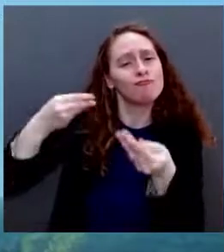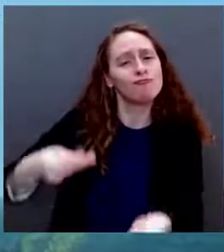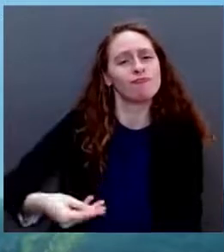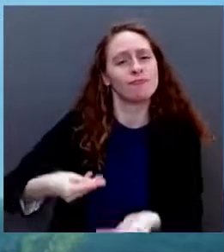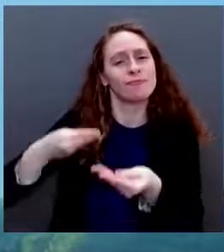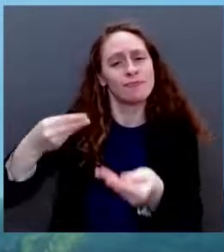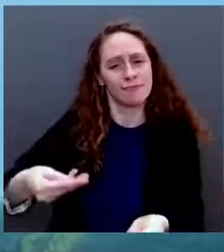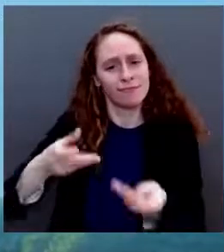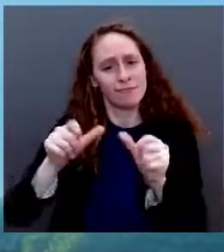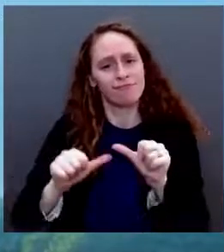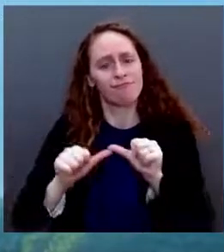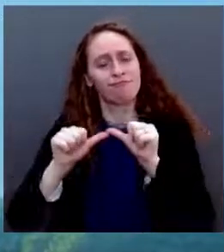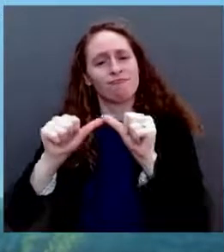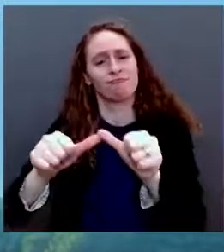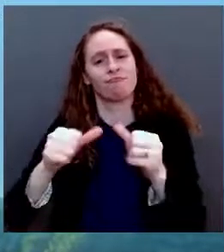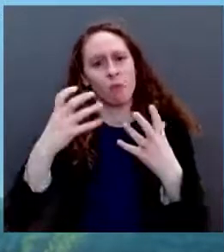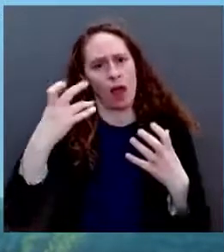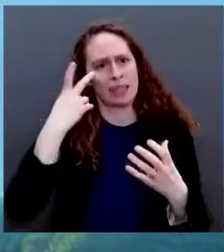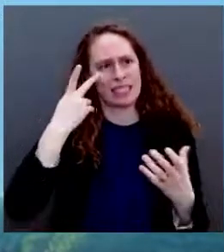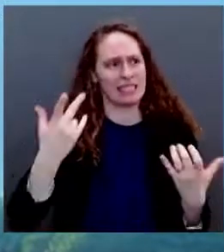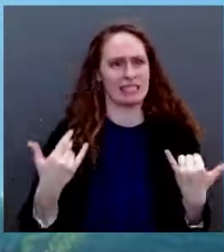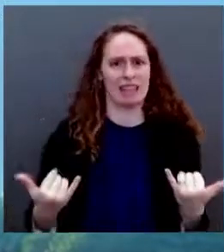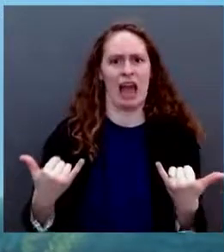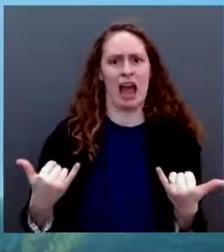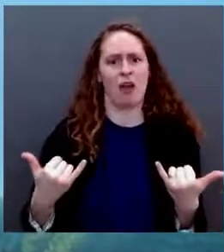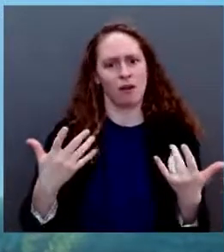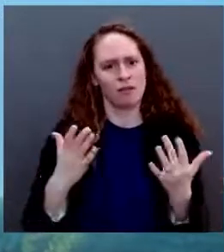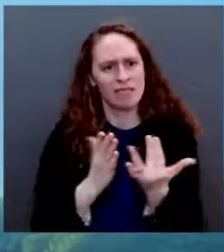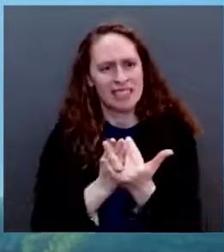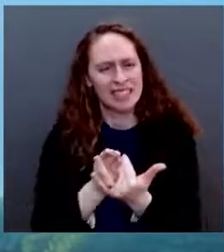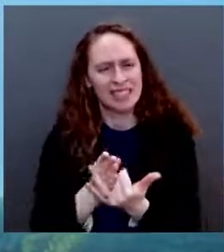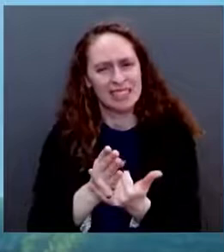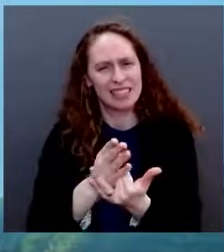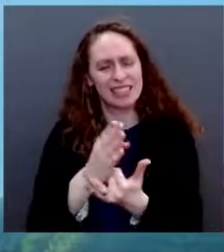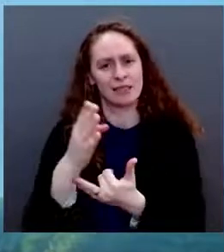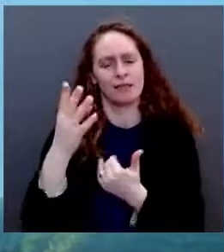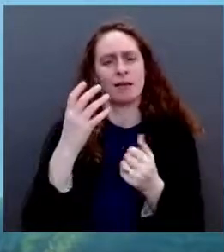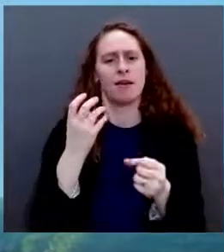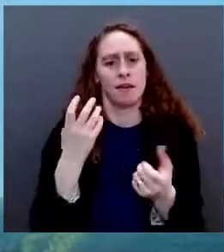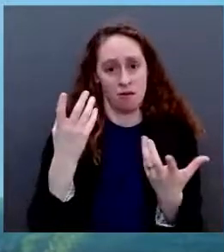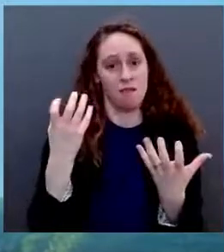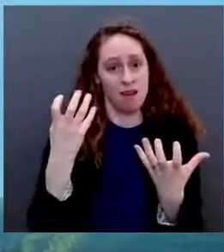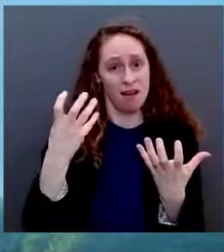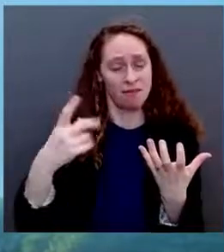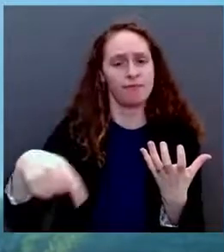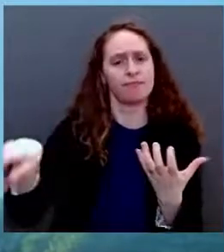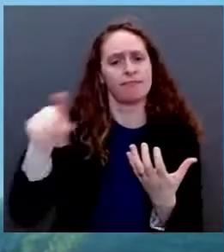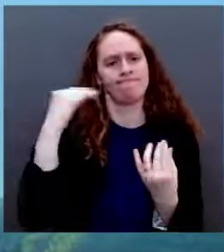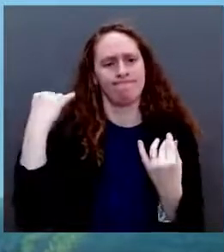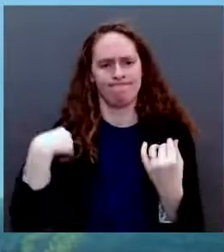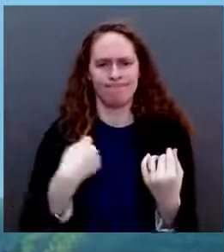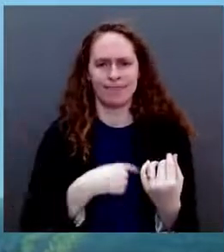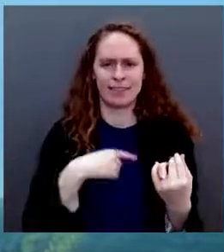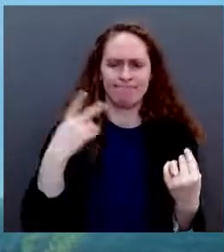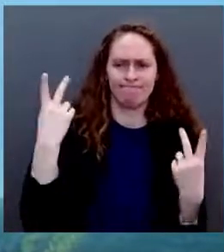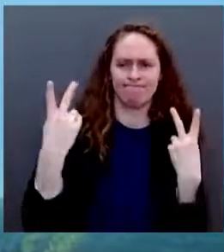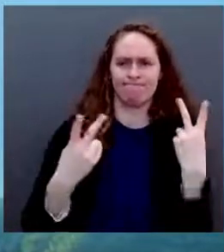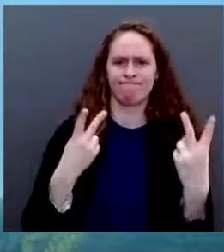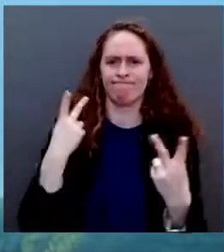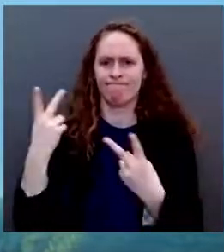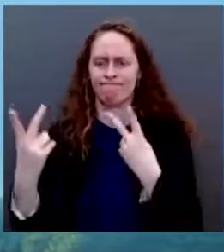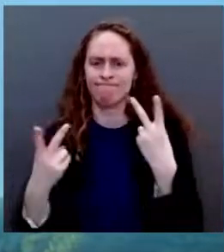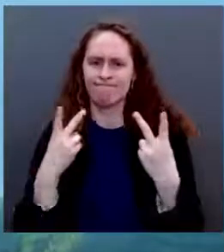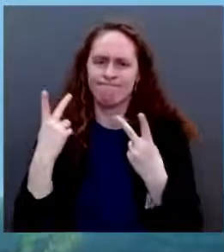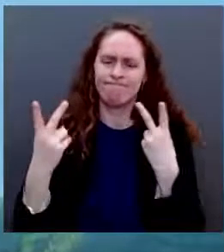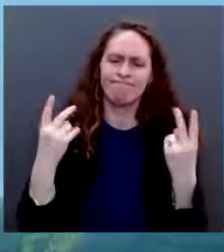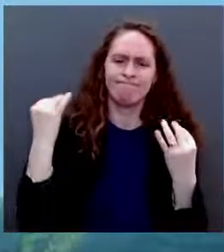to the farm. And we've seen the average age of our farmers now trend about 10 years below the national